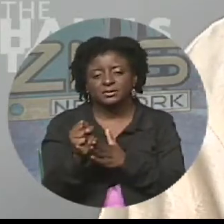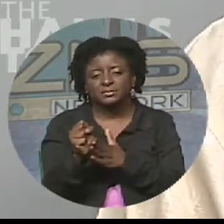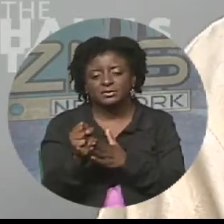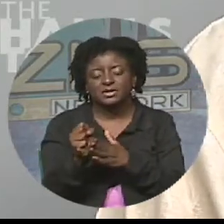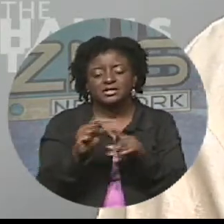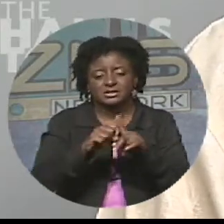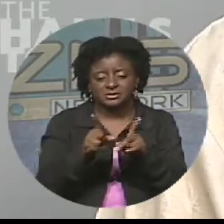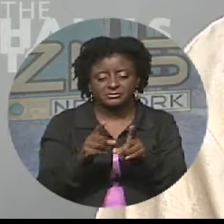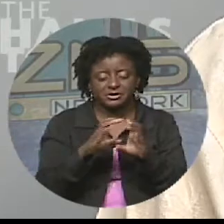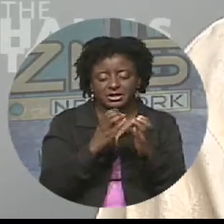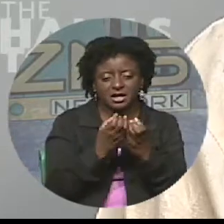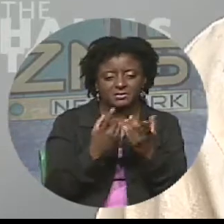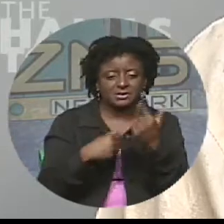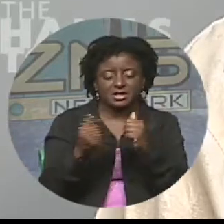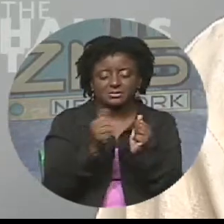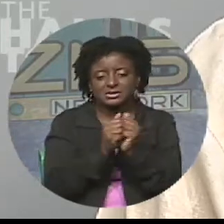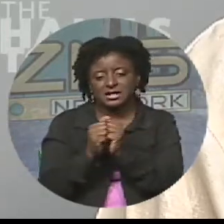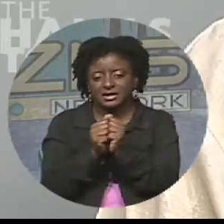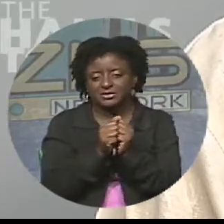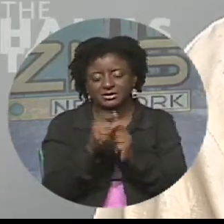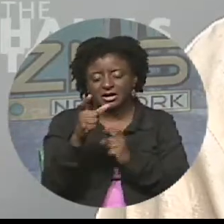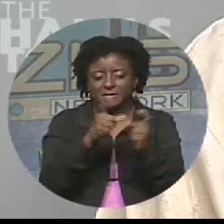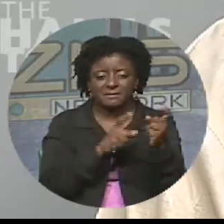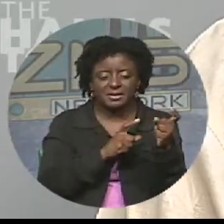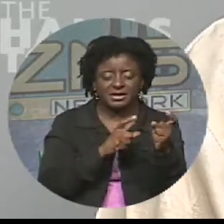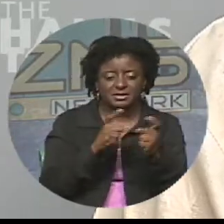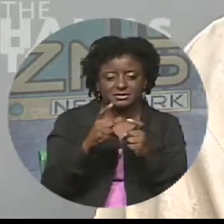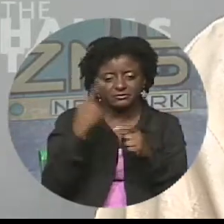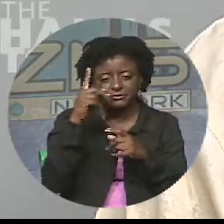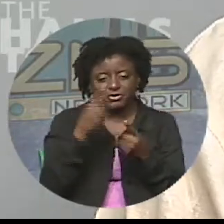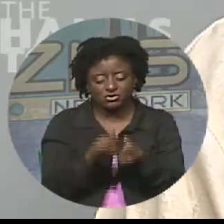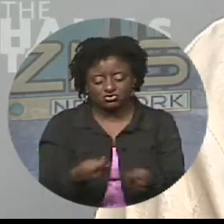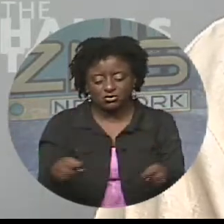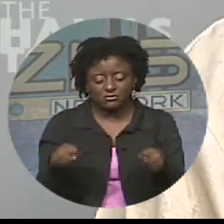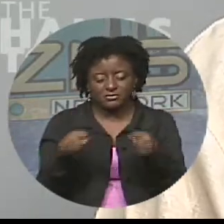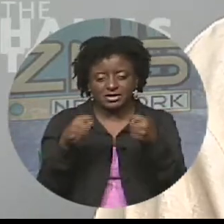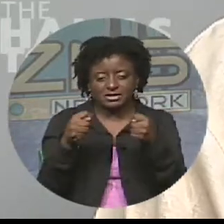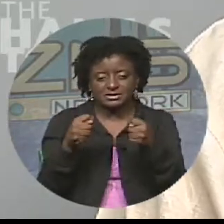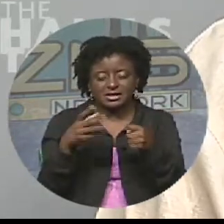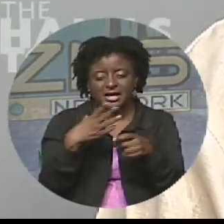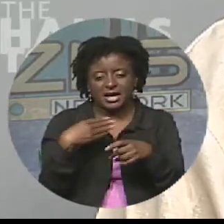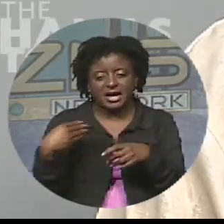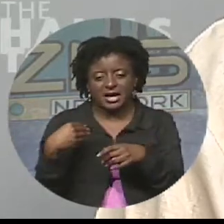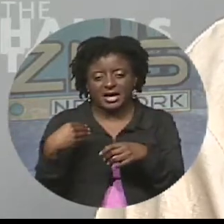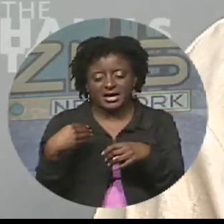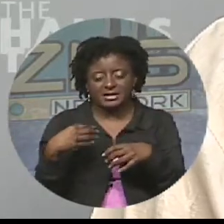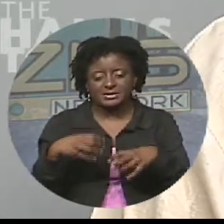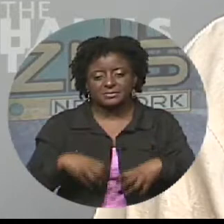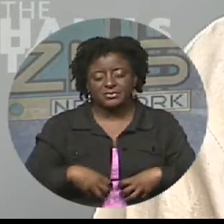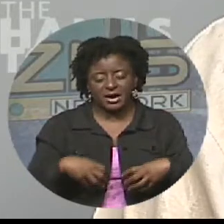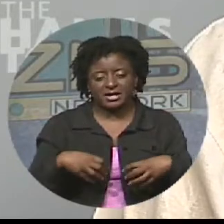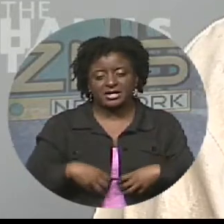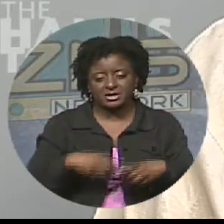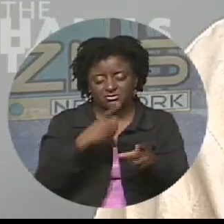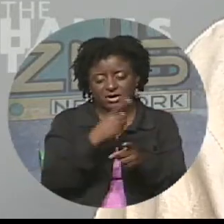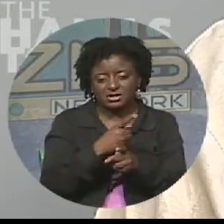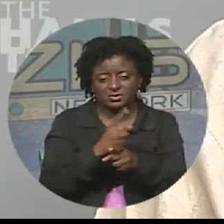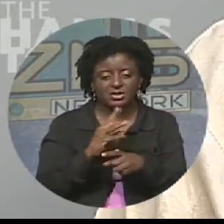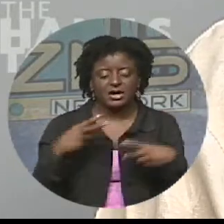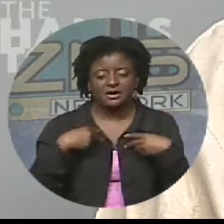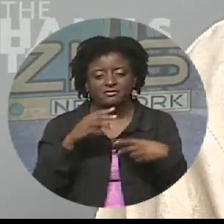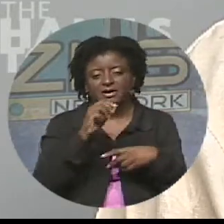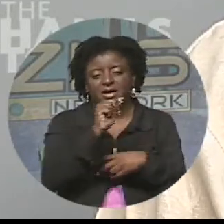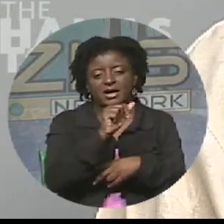compete against each other for a trophy and for bragging rights, who's the best club in the Bahamas. So right now we have Albany signed up, we